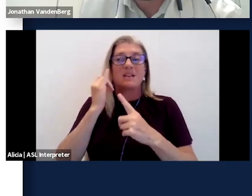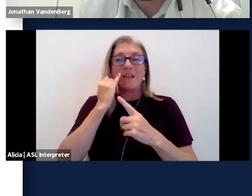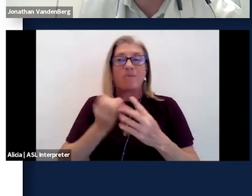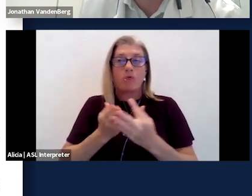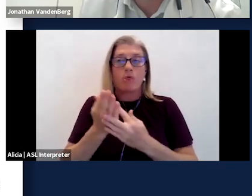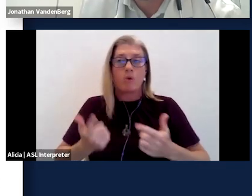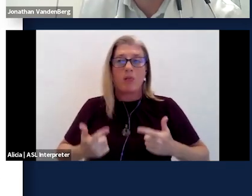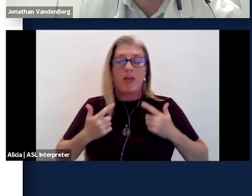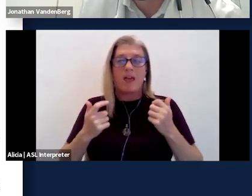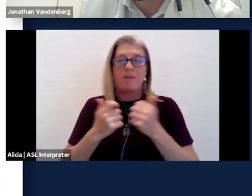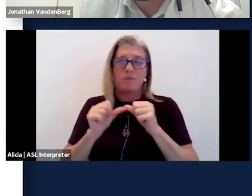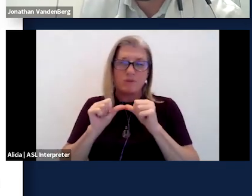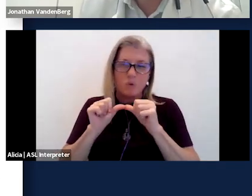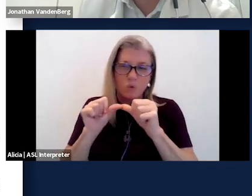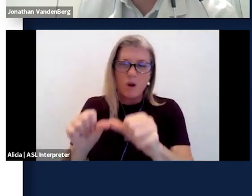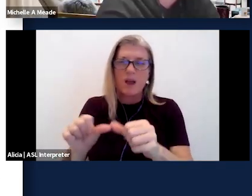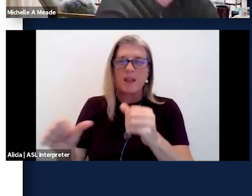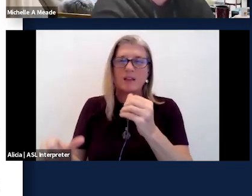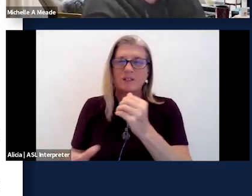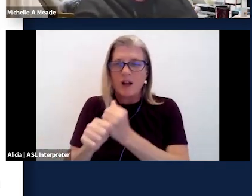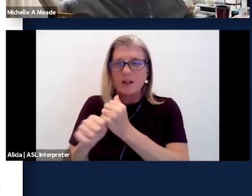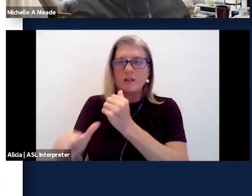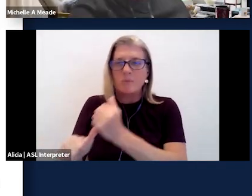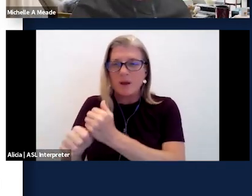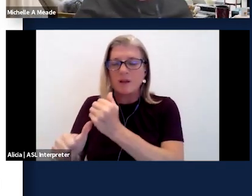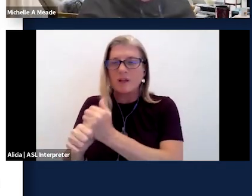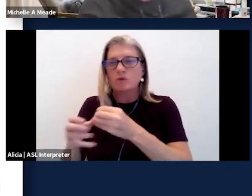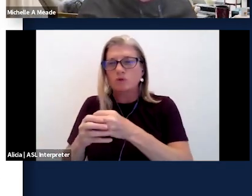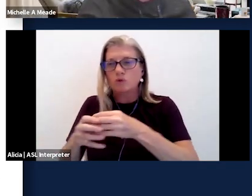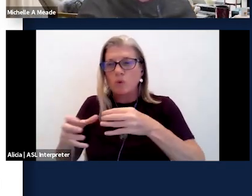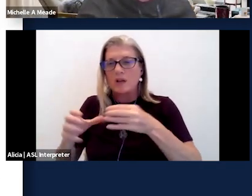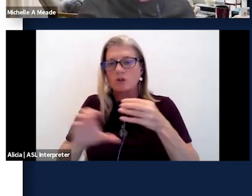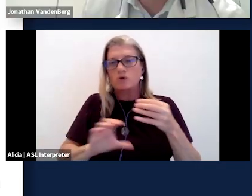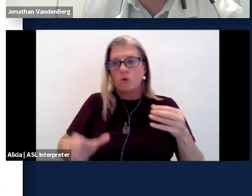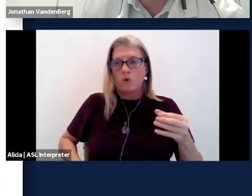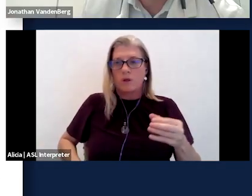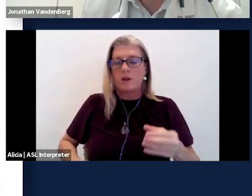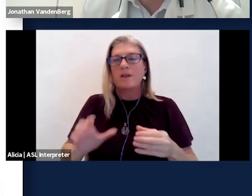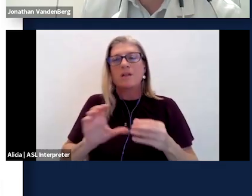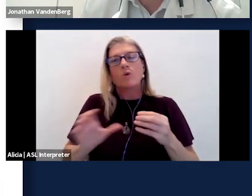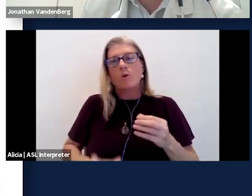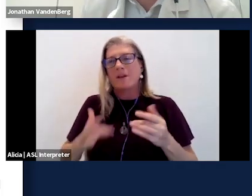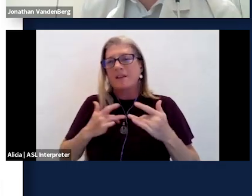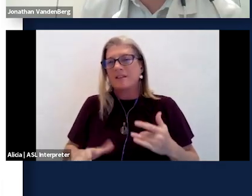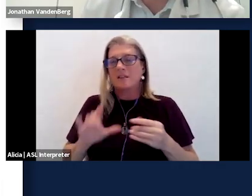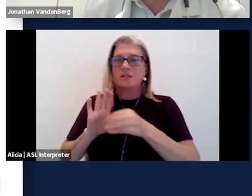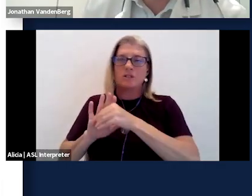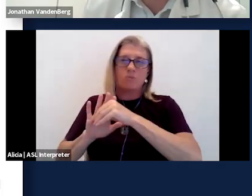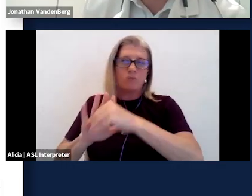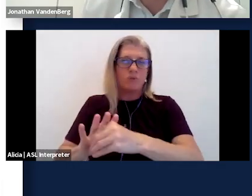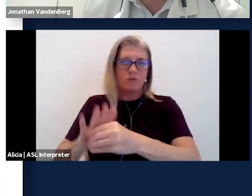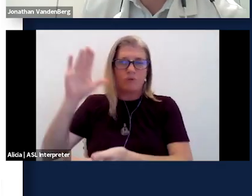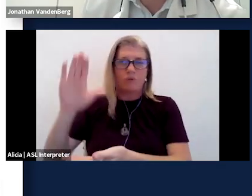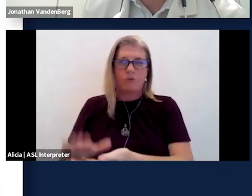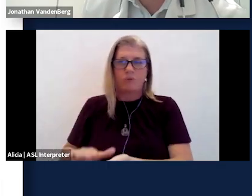chronic constipation and stretching of the colon. The colon tends to not push as well. And that can